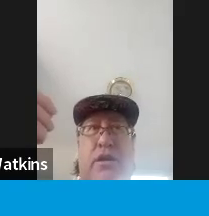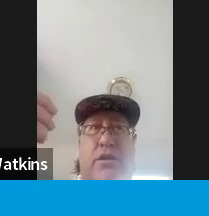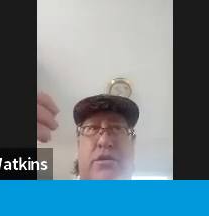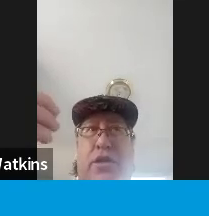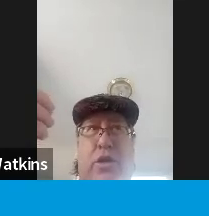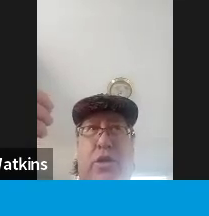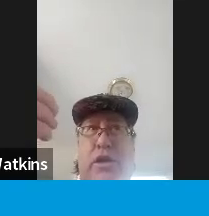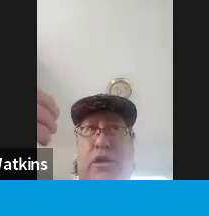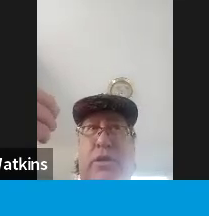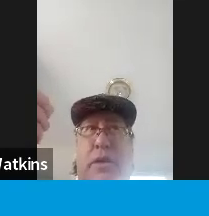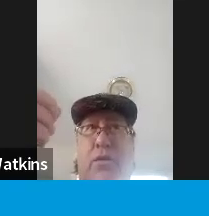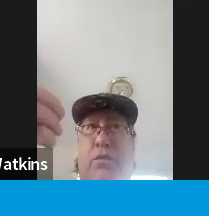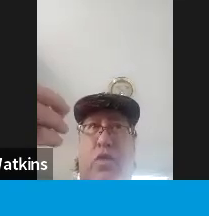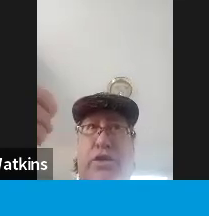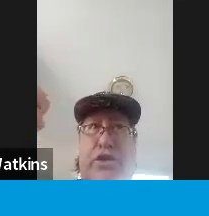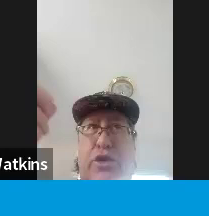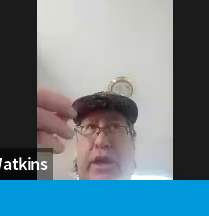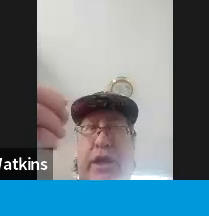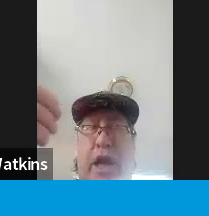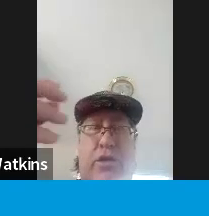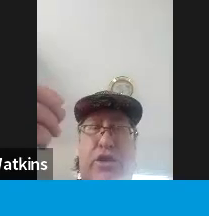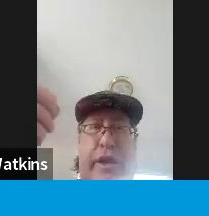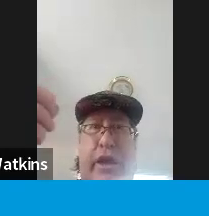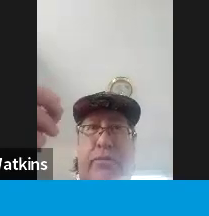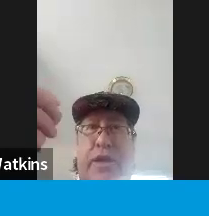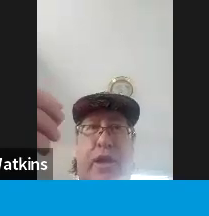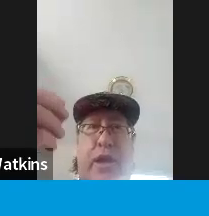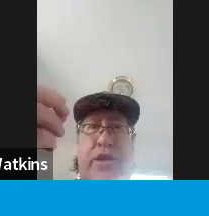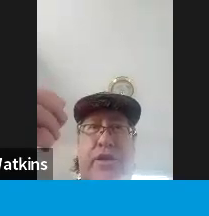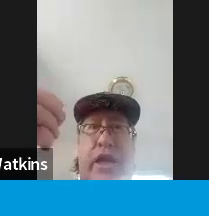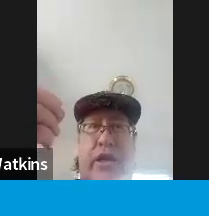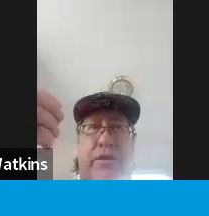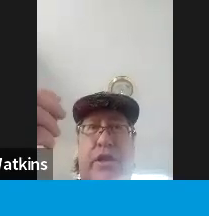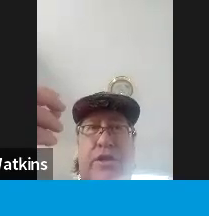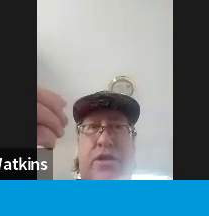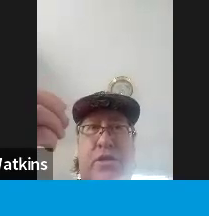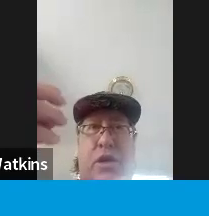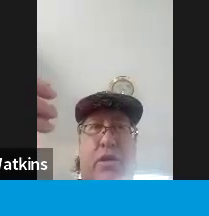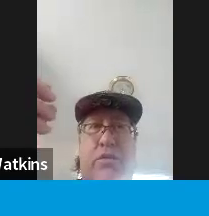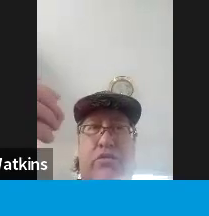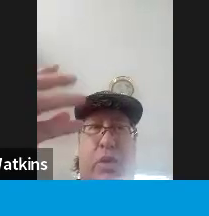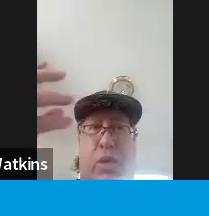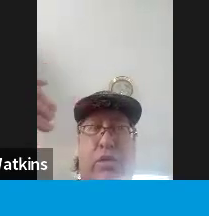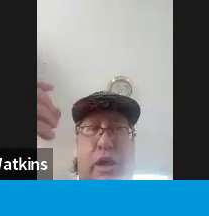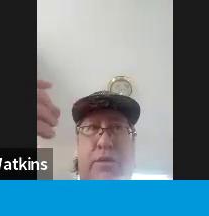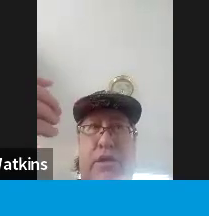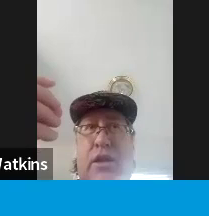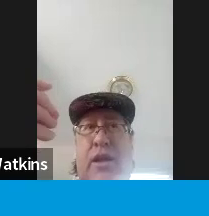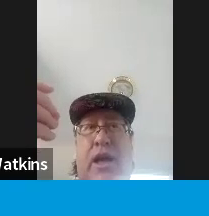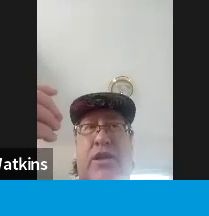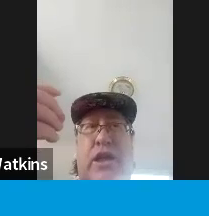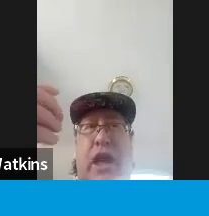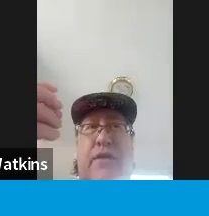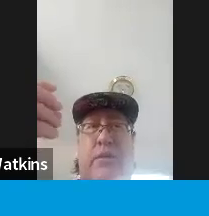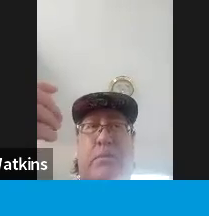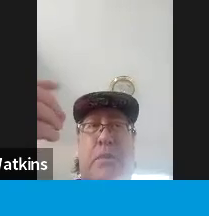of talk to us a little bit about what they're doing and how they're doing it, and just kind of giving us a small report or whatever.